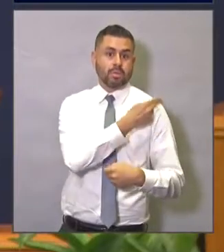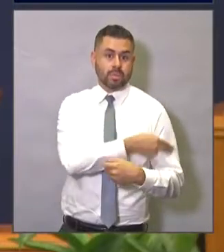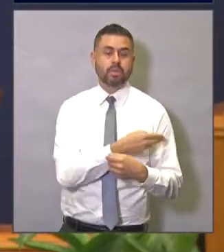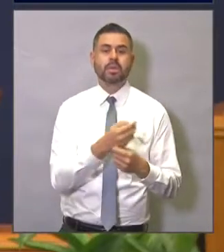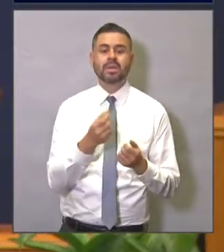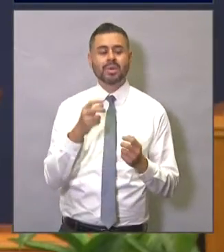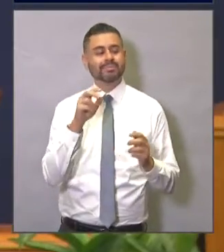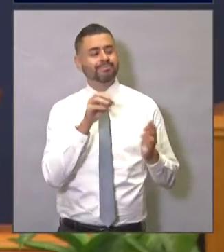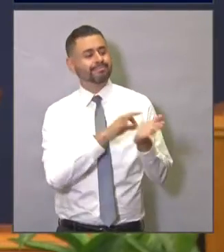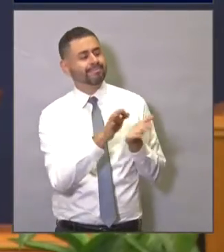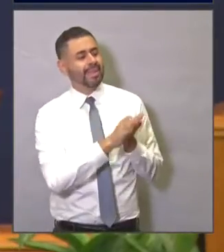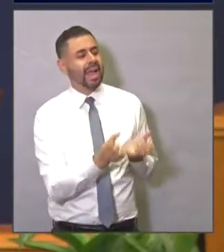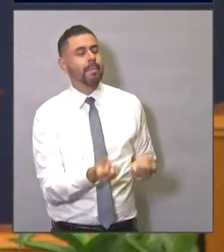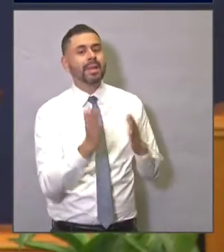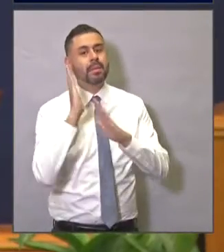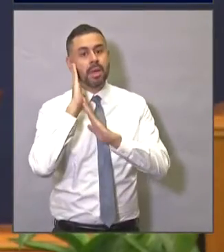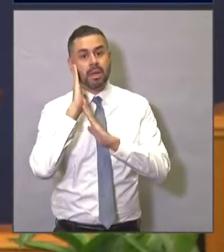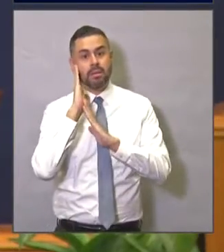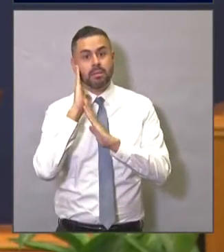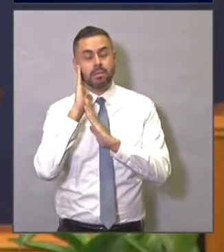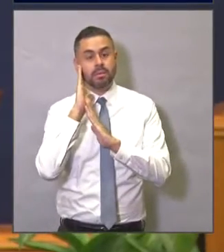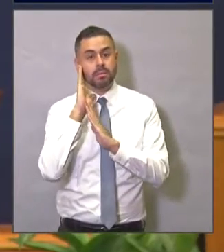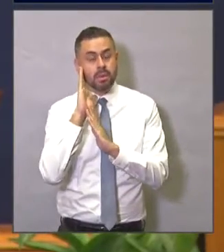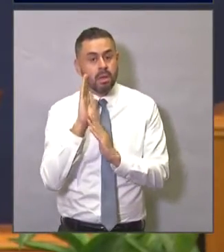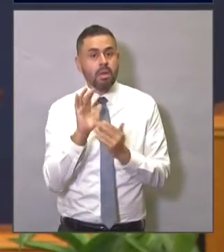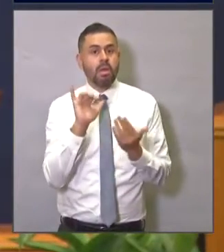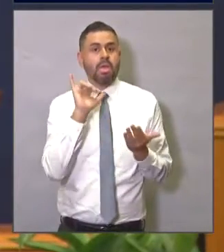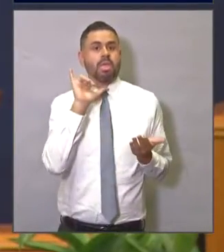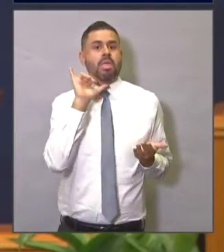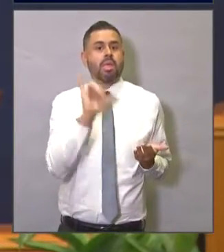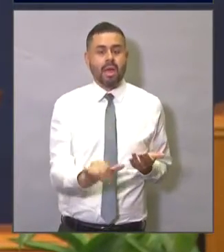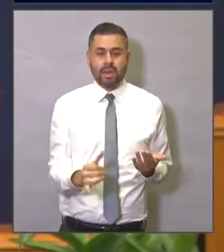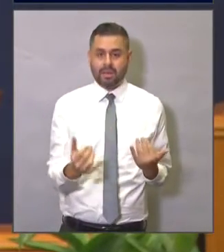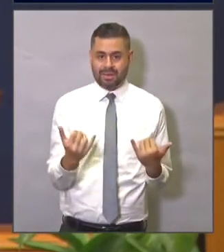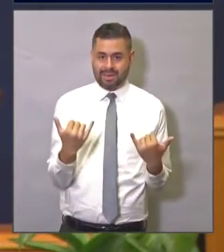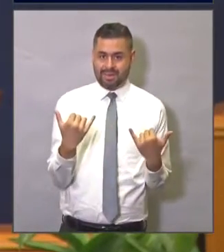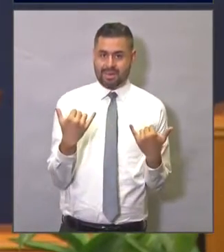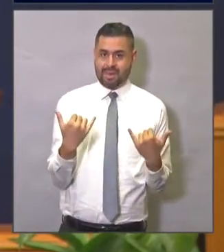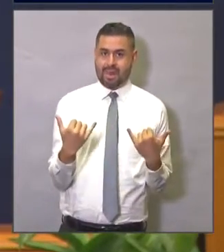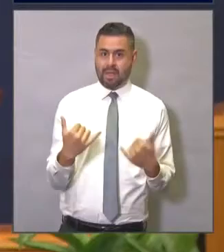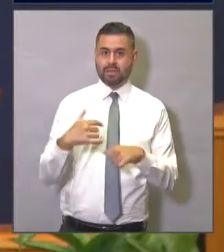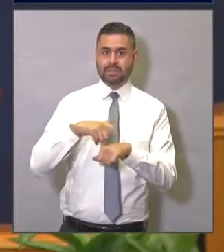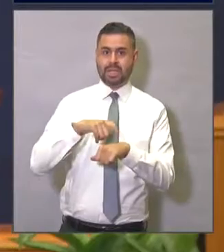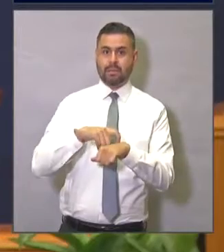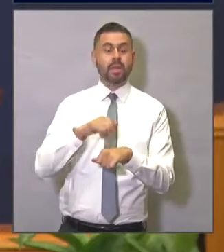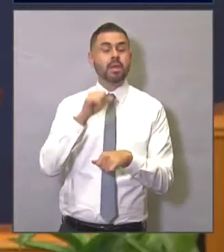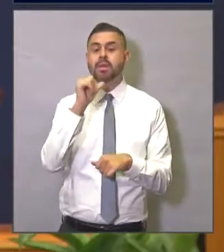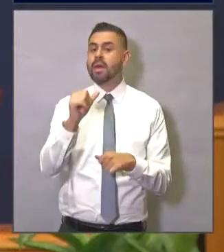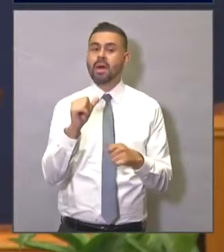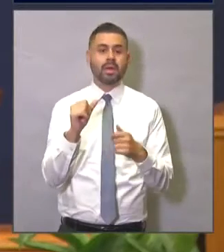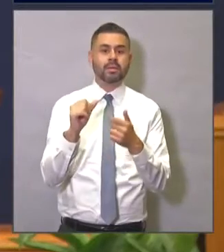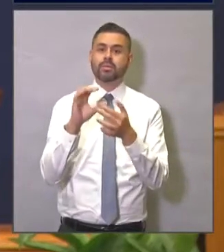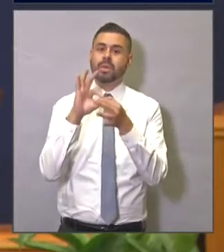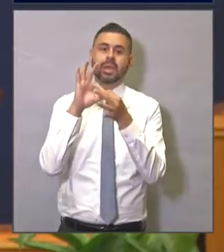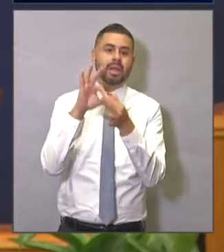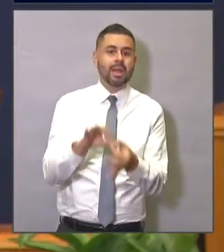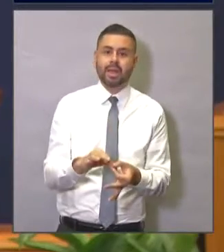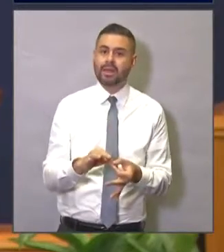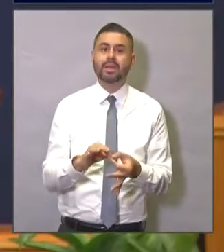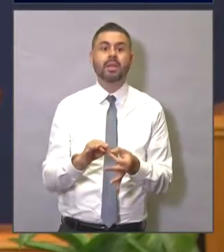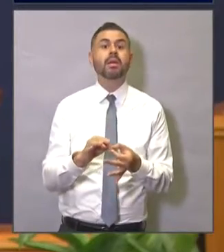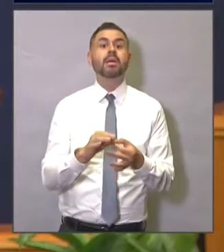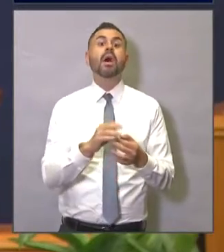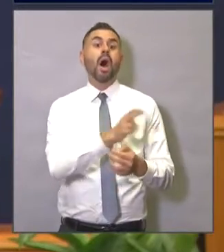available beds. These numbers represent the current moment in time and does not reflect the various ways that hospitals can